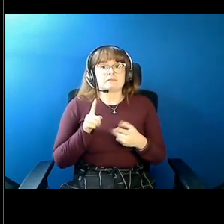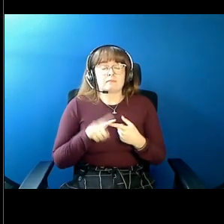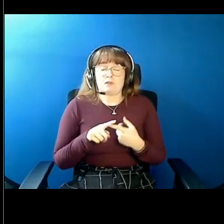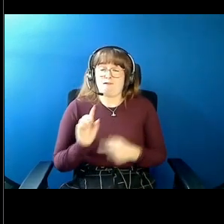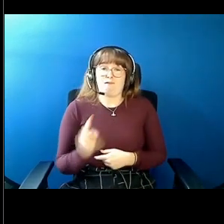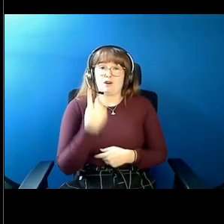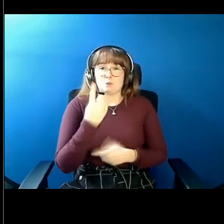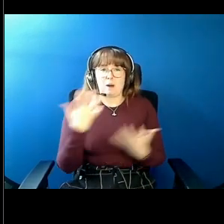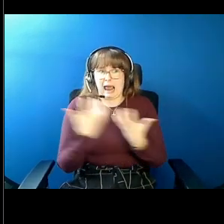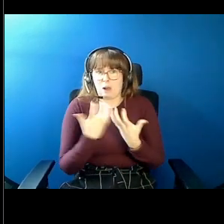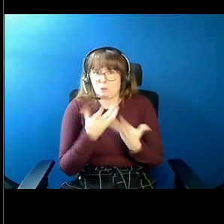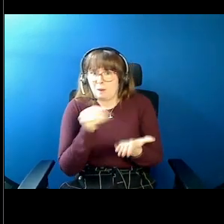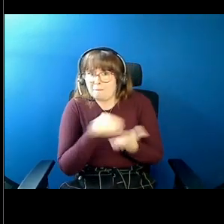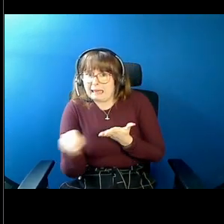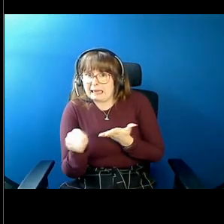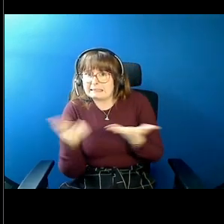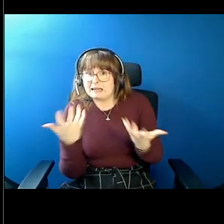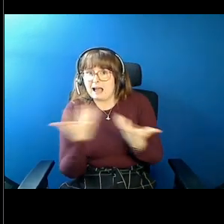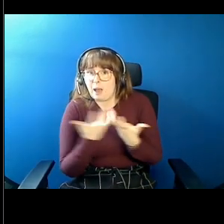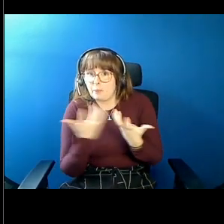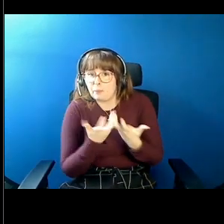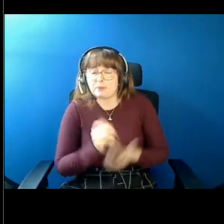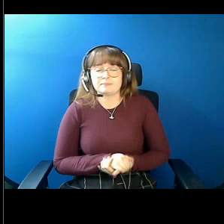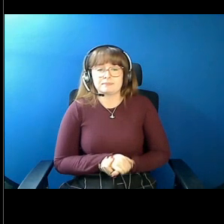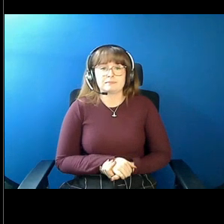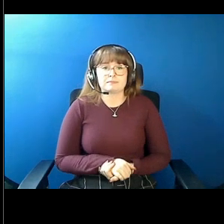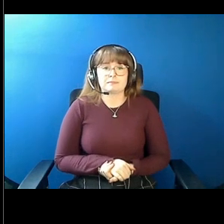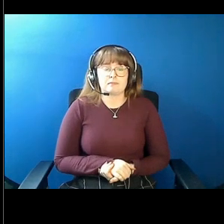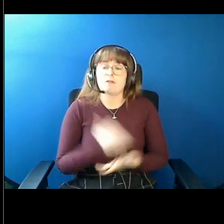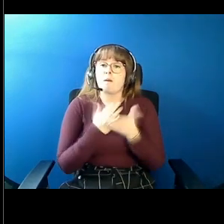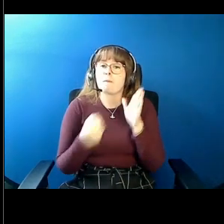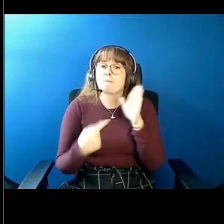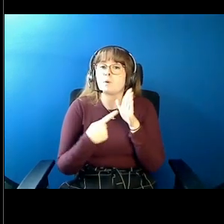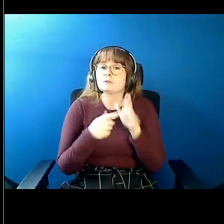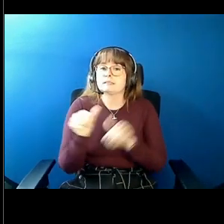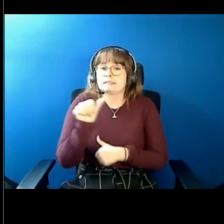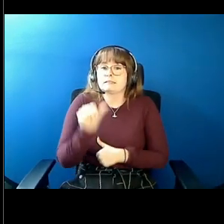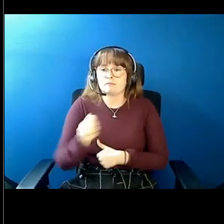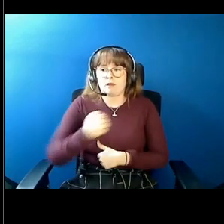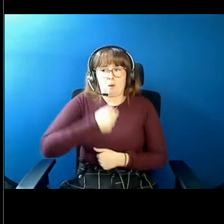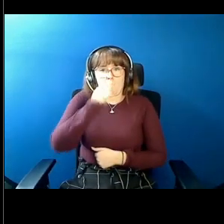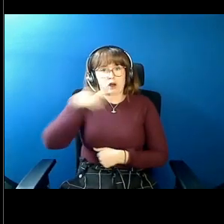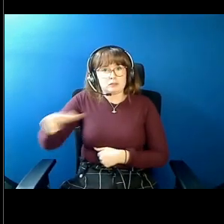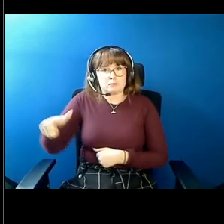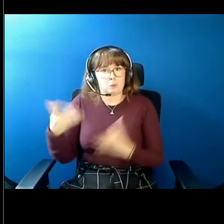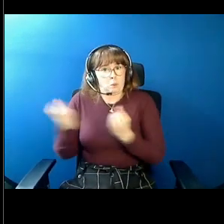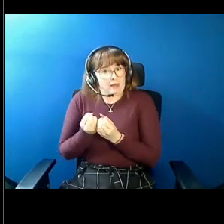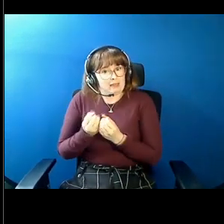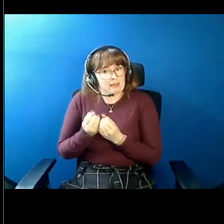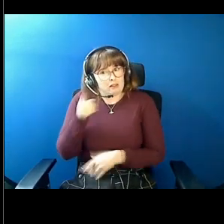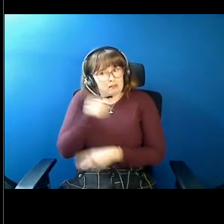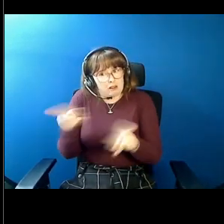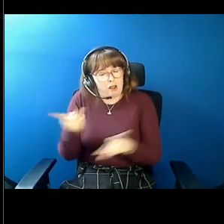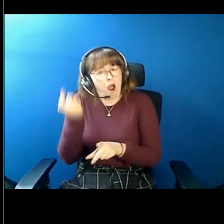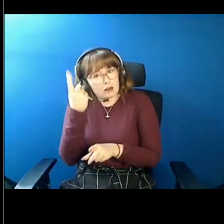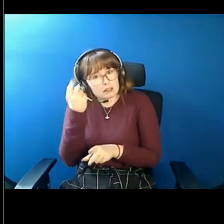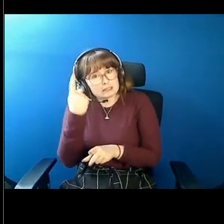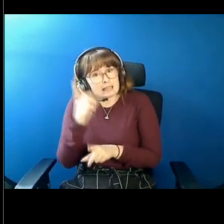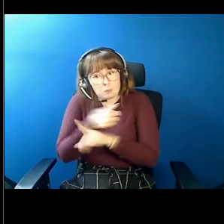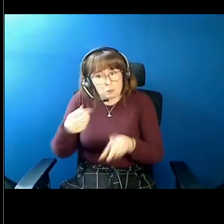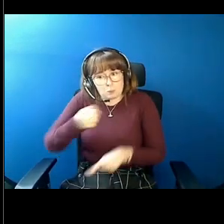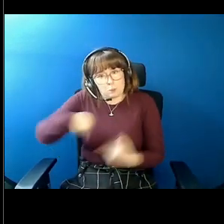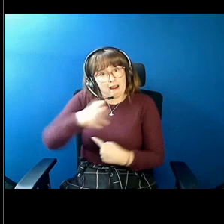pay for this? Then there's a really important one is, are our customers on the journey with us? Do they understand what we're asking?